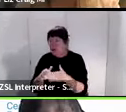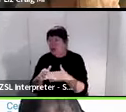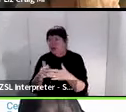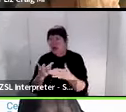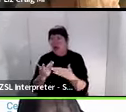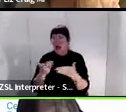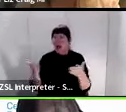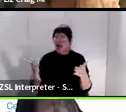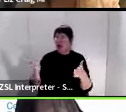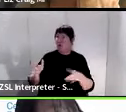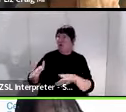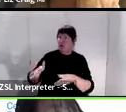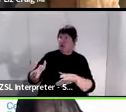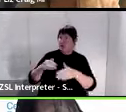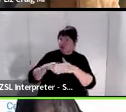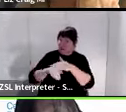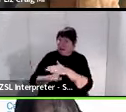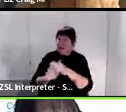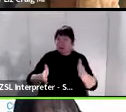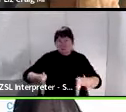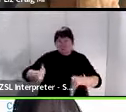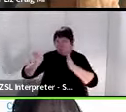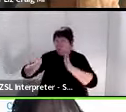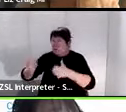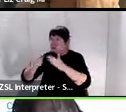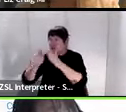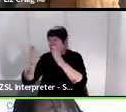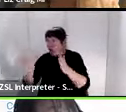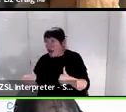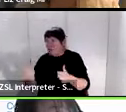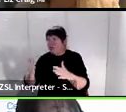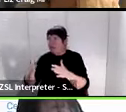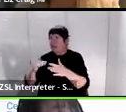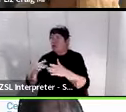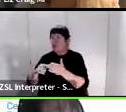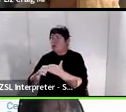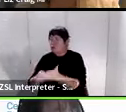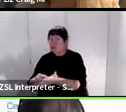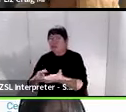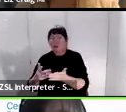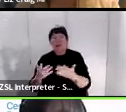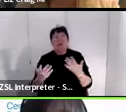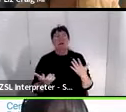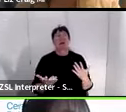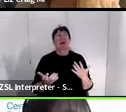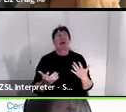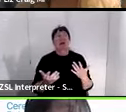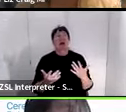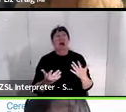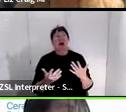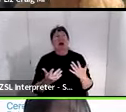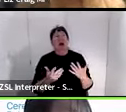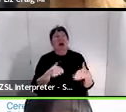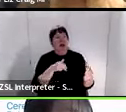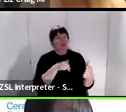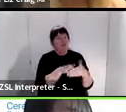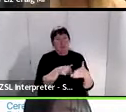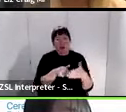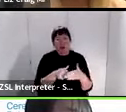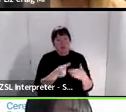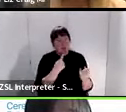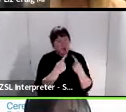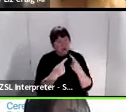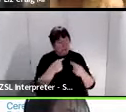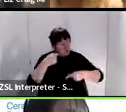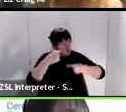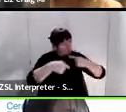into. They struggle with the information access, the ability to process things that are in